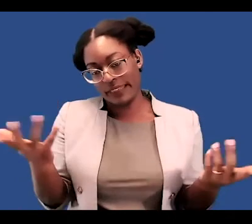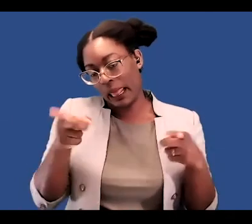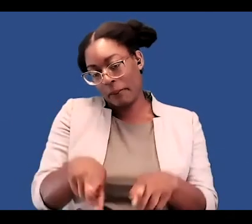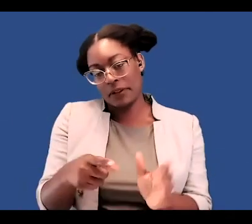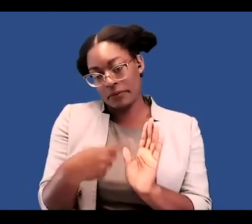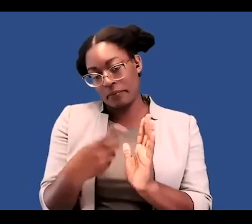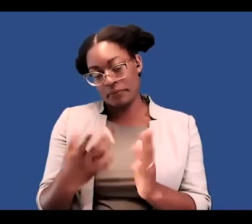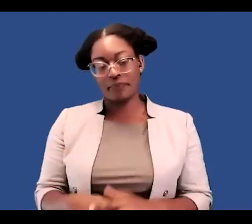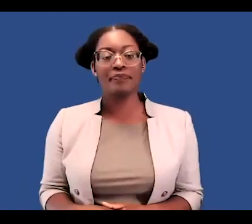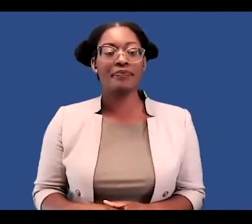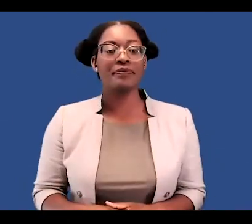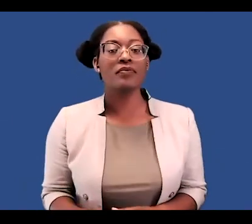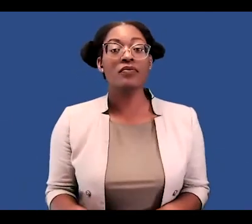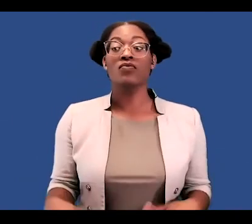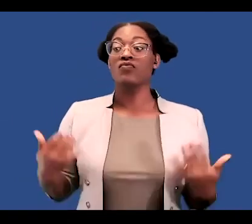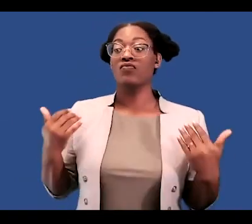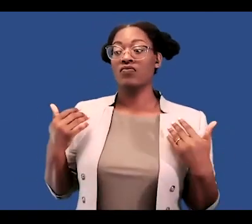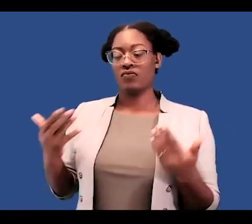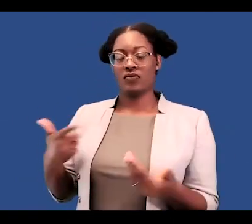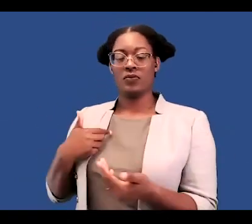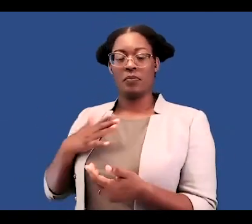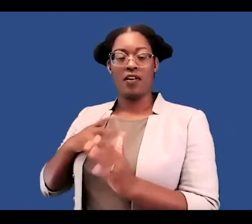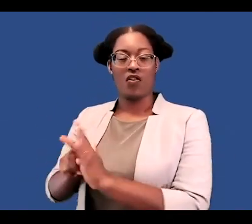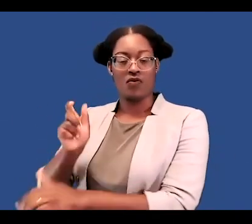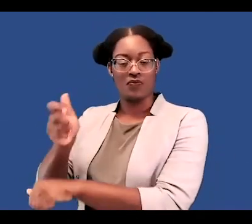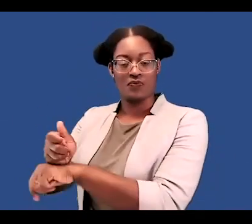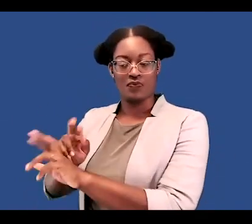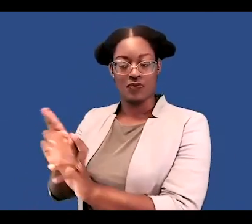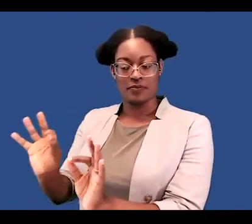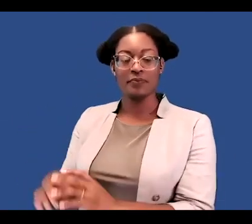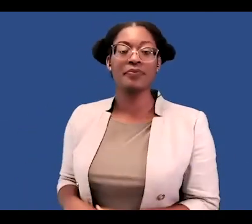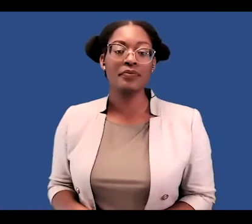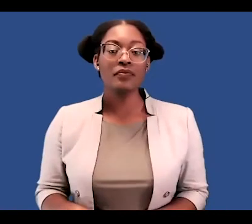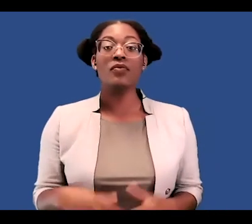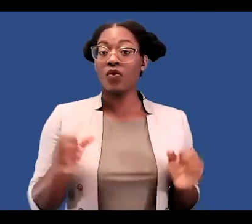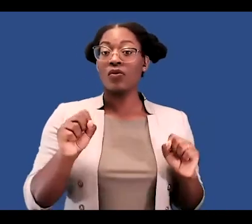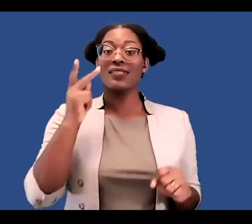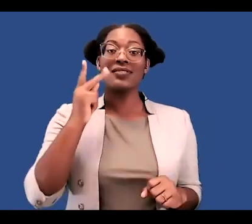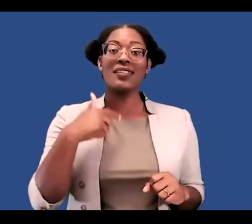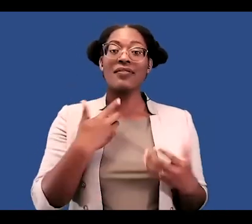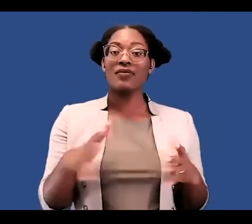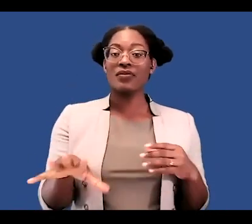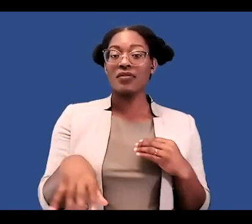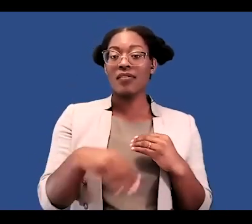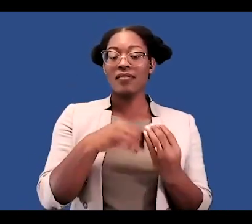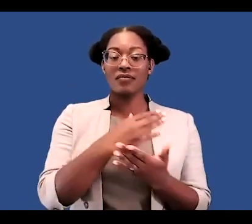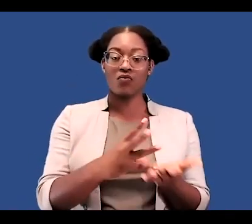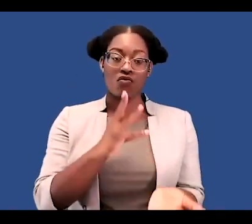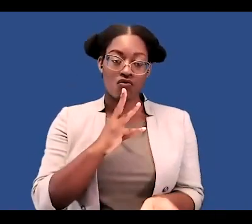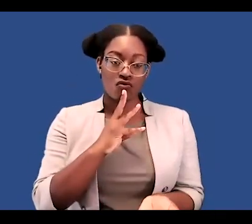It's not my alarm. So I put some water in there, as you can see. I'm gonna put this in